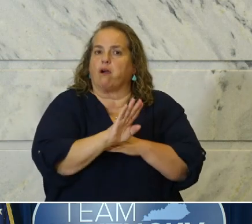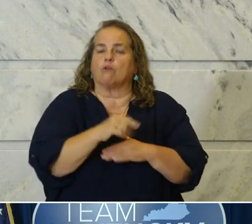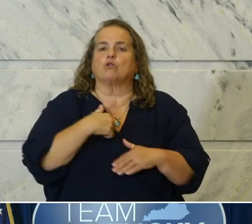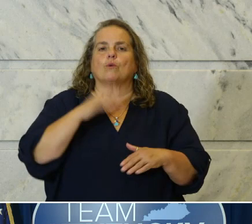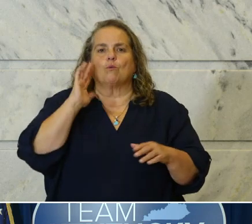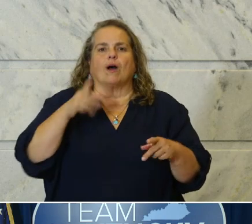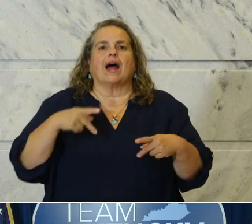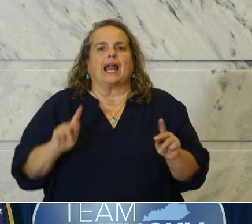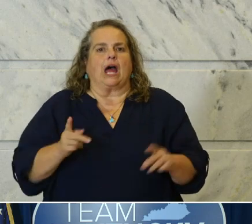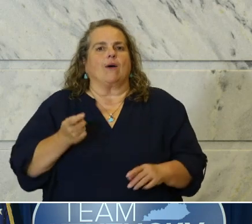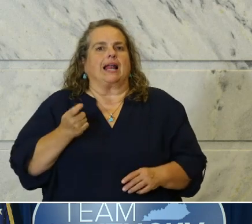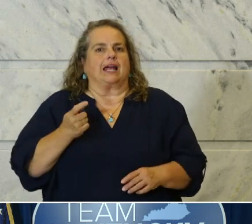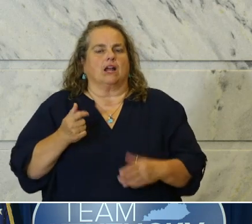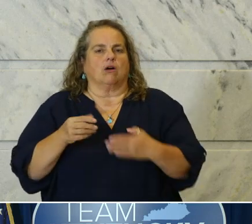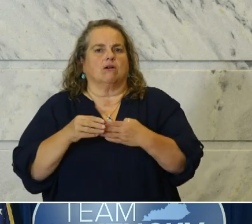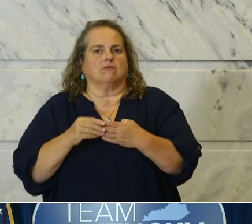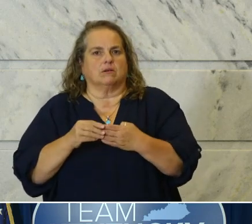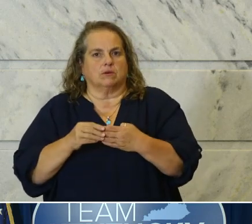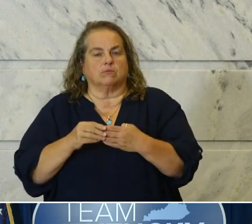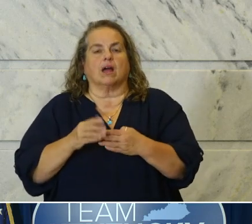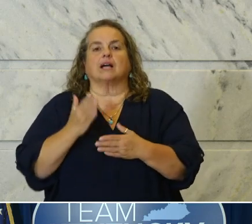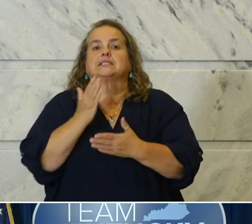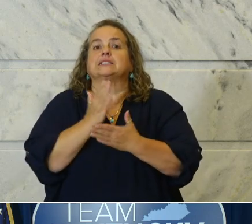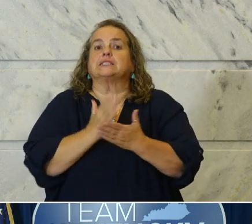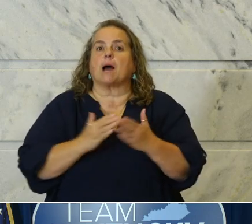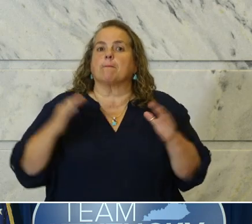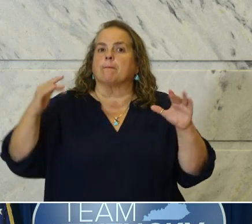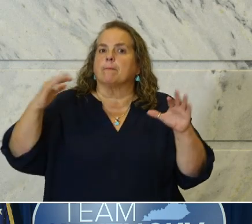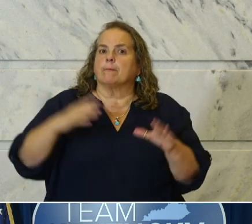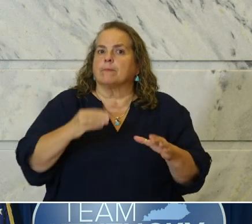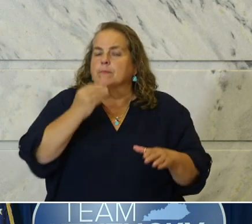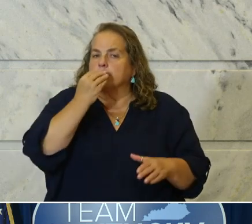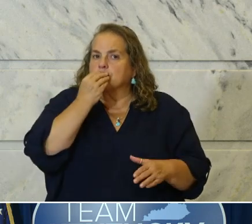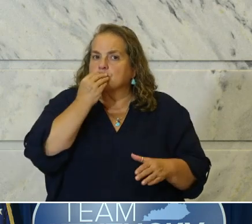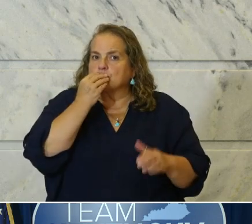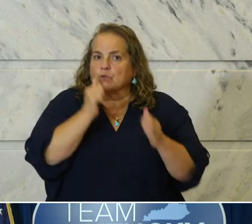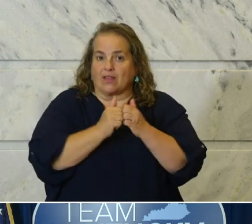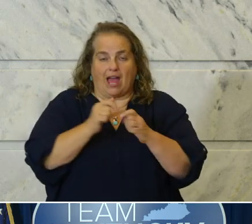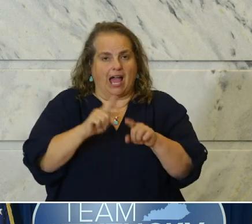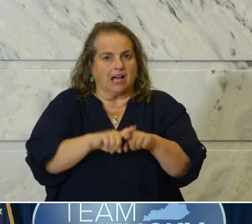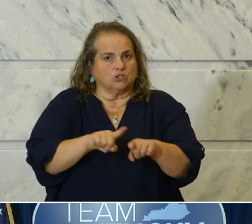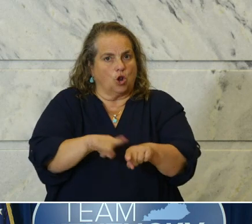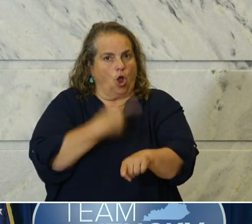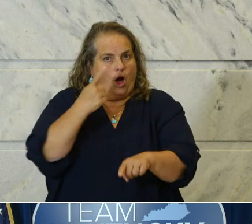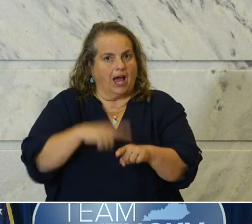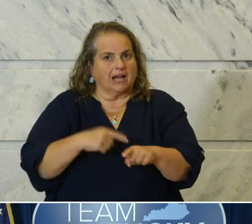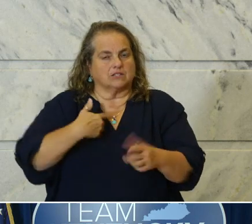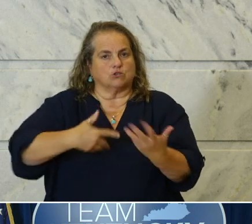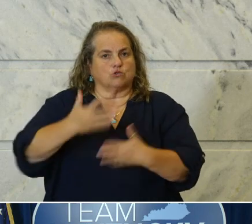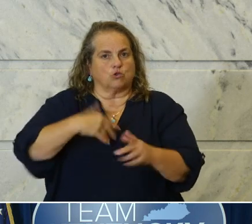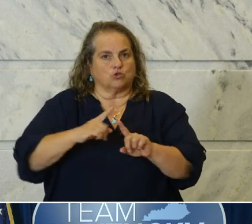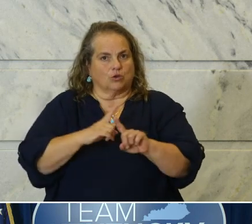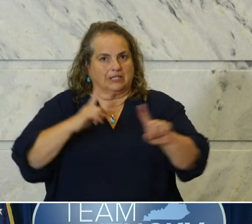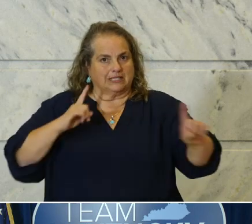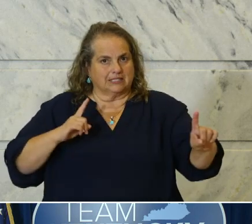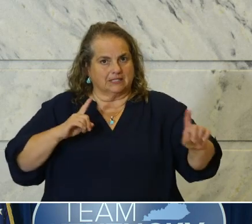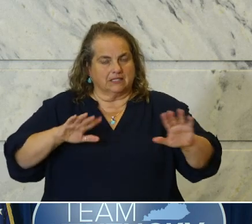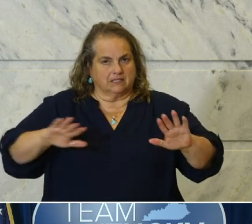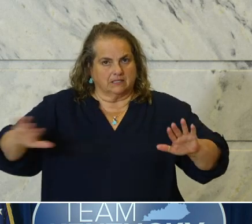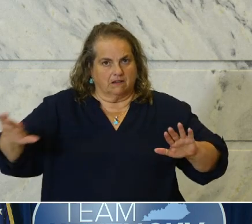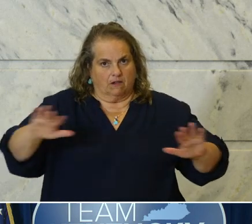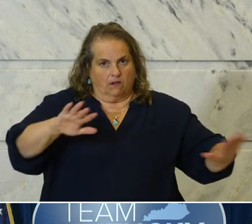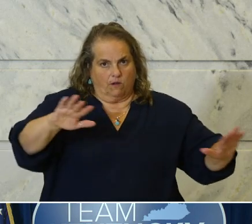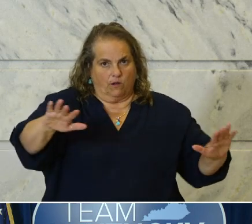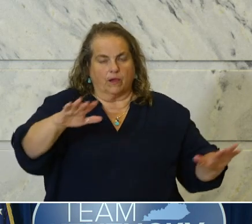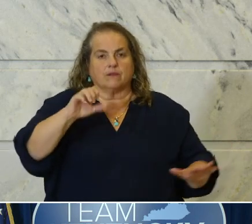a little bit of communal dining as long as the distance, the 6-foot distance is maintained, that social